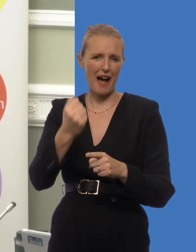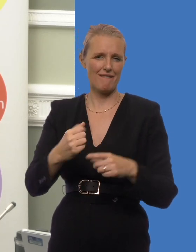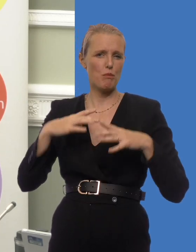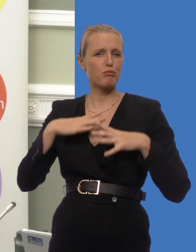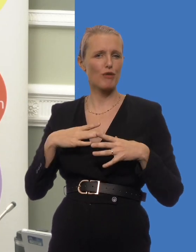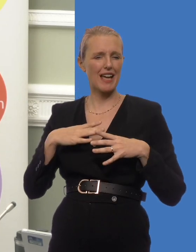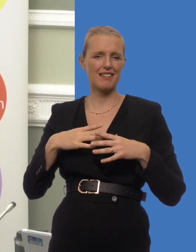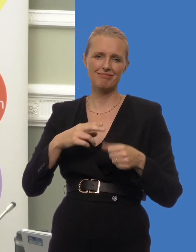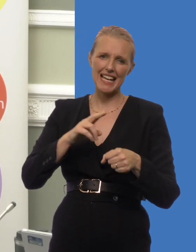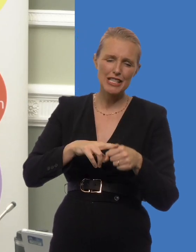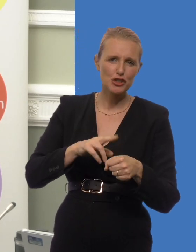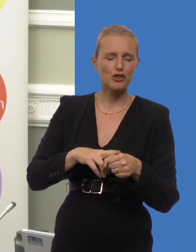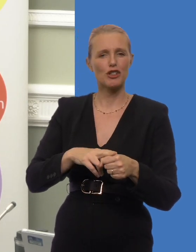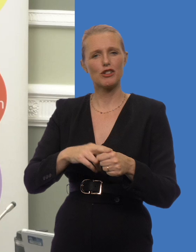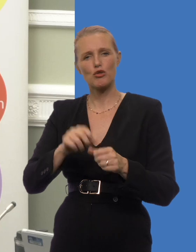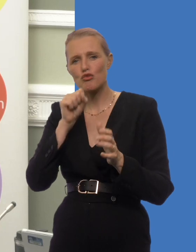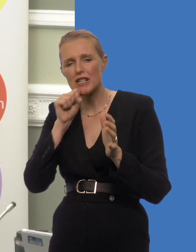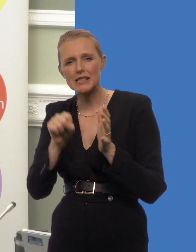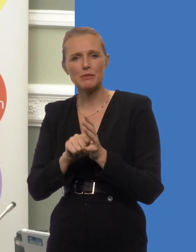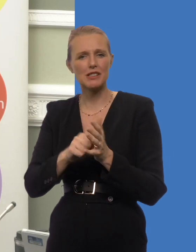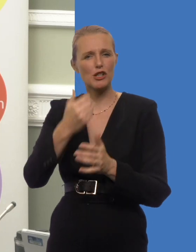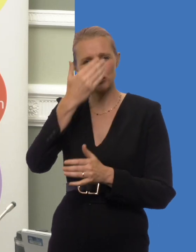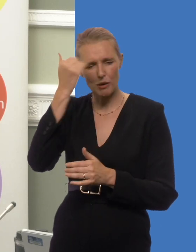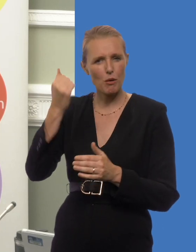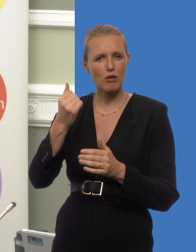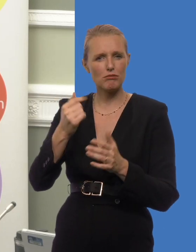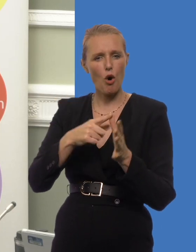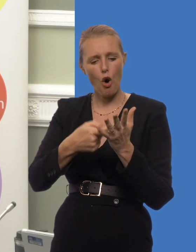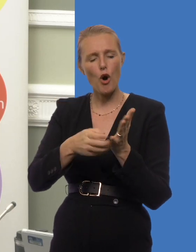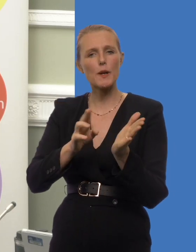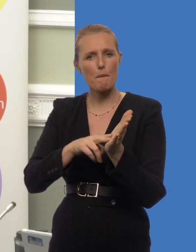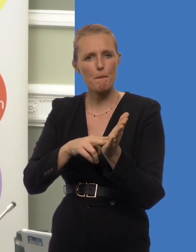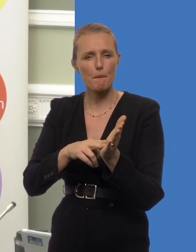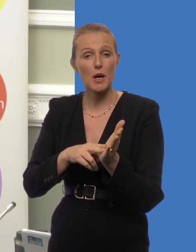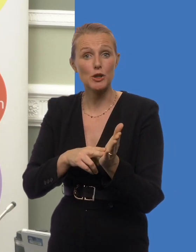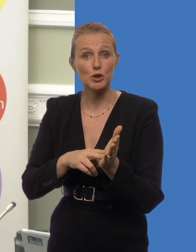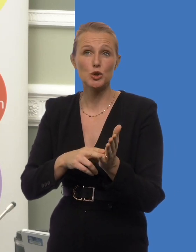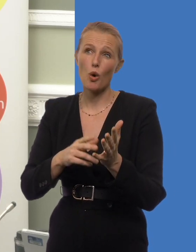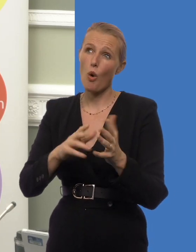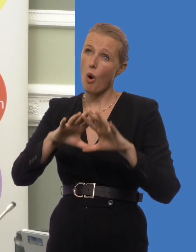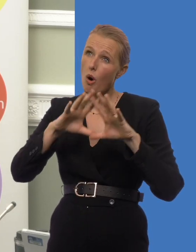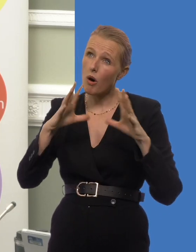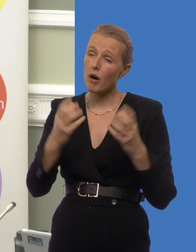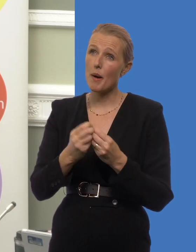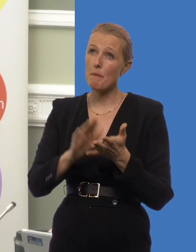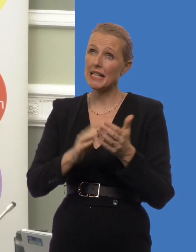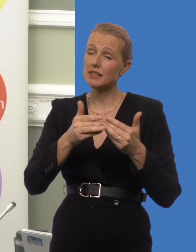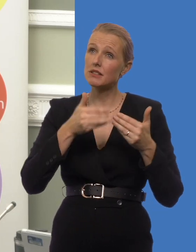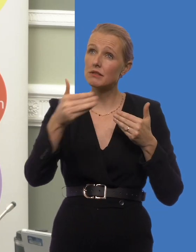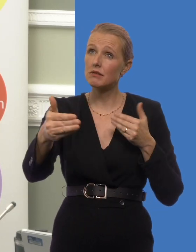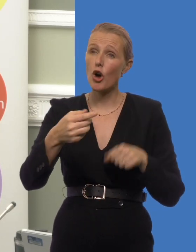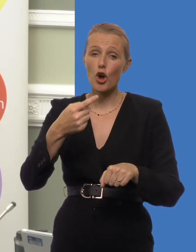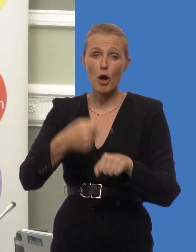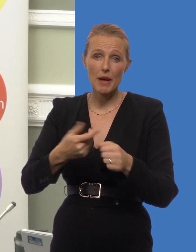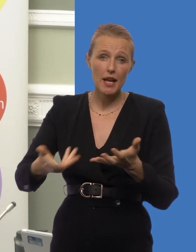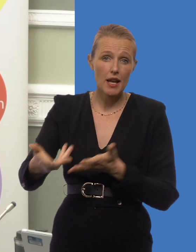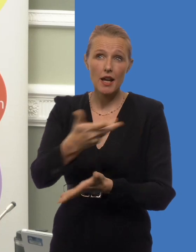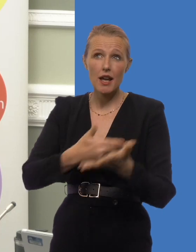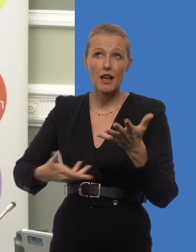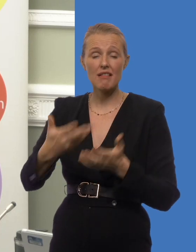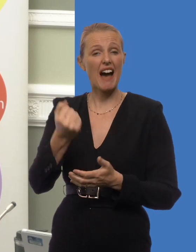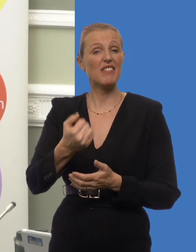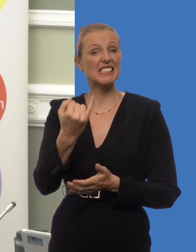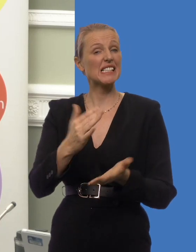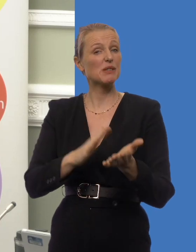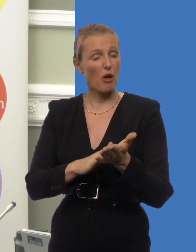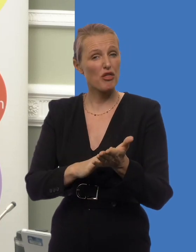Christmas impacting. So effectively, when you take the call for evidence and recess periods, it's around 6 months for committee's consideration of this bill.